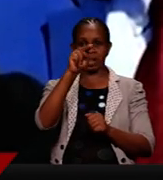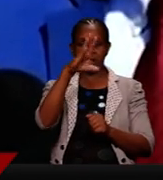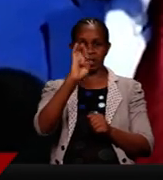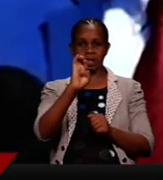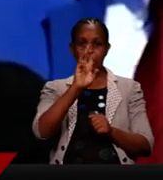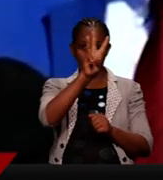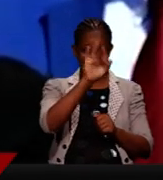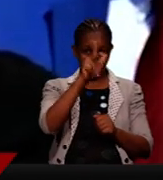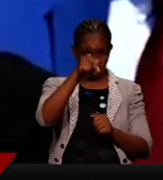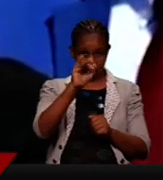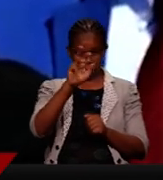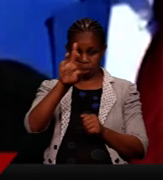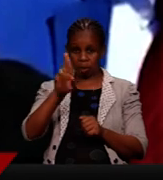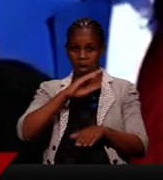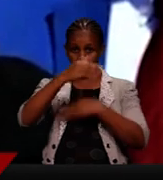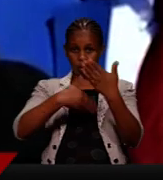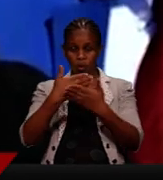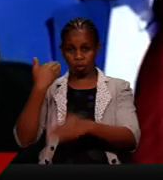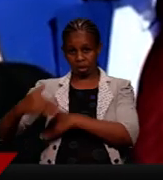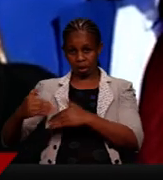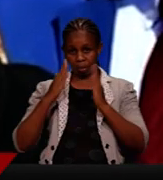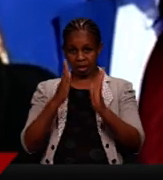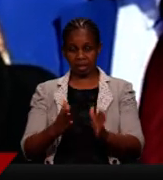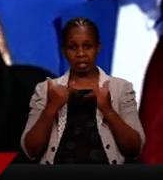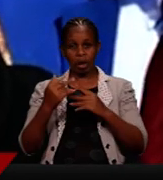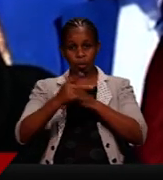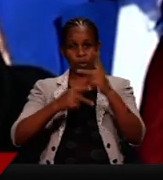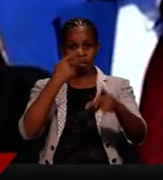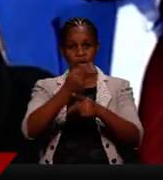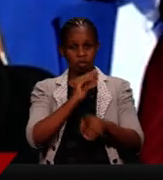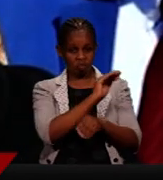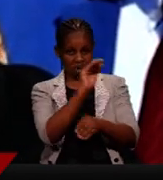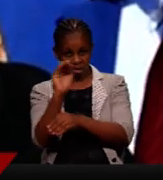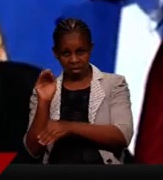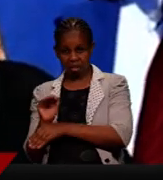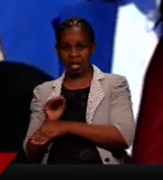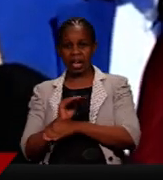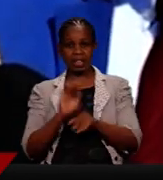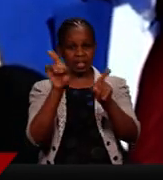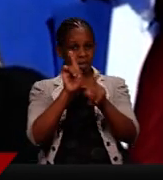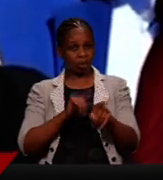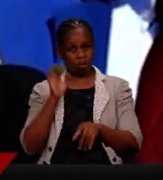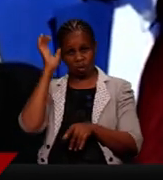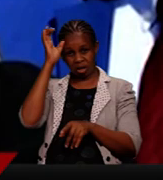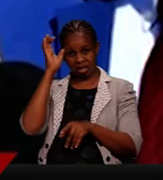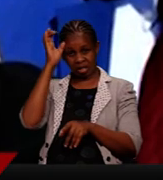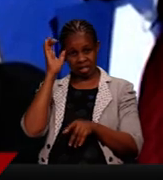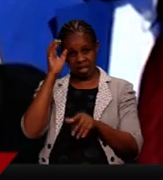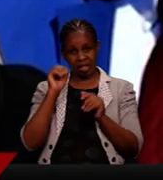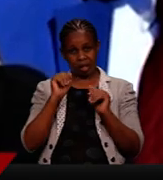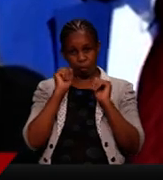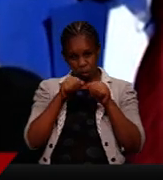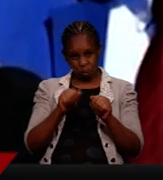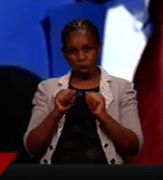alliance. Wiper Democratic Movement and its partners in OCA are still in the process of consulting and